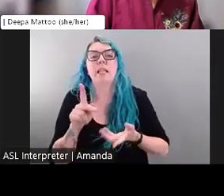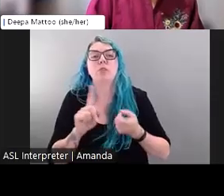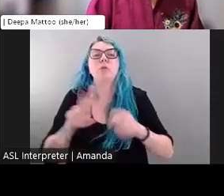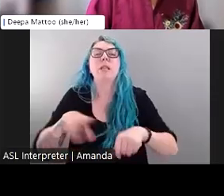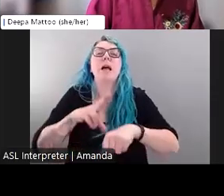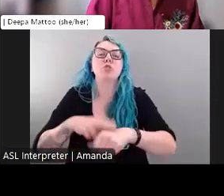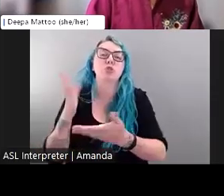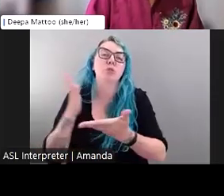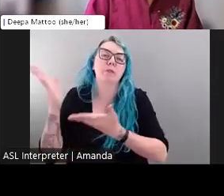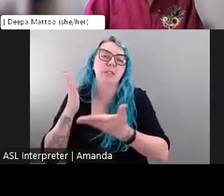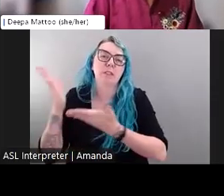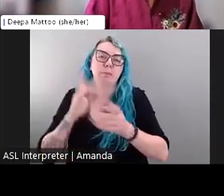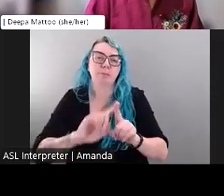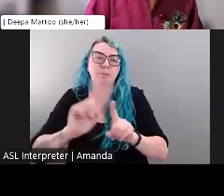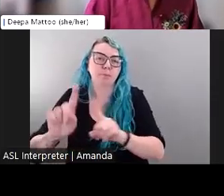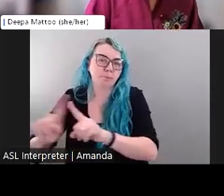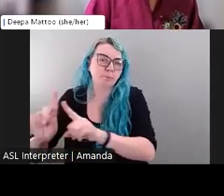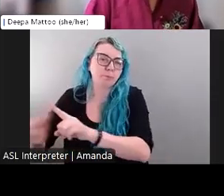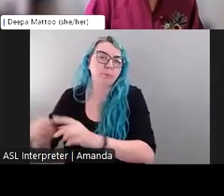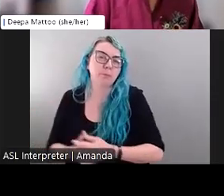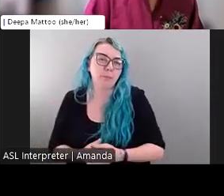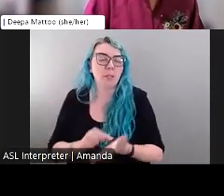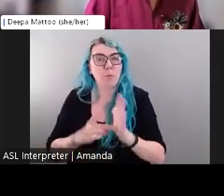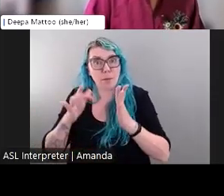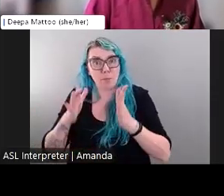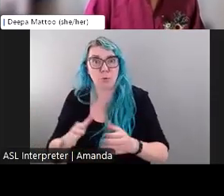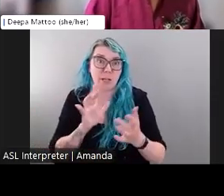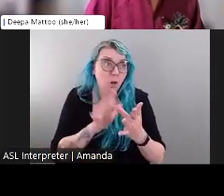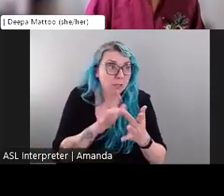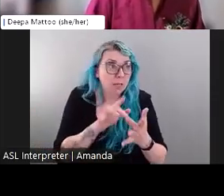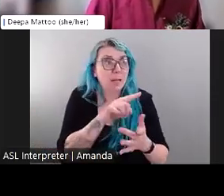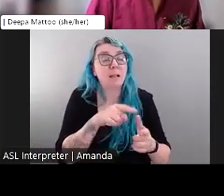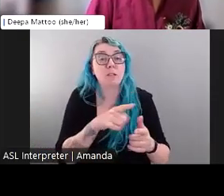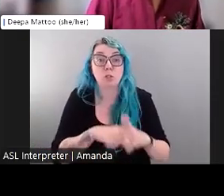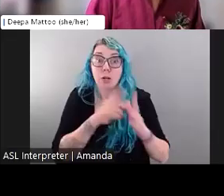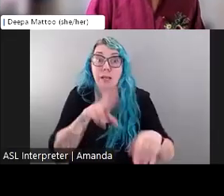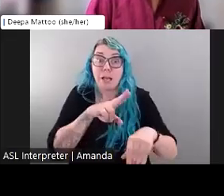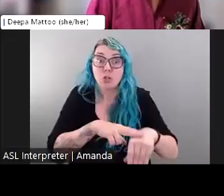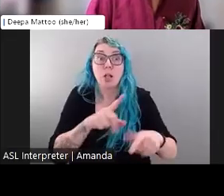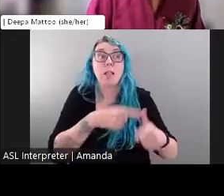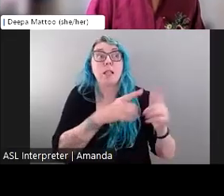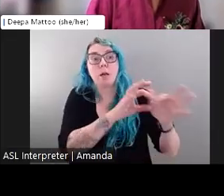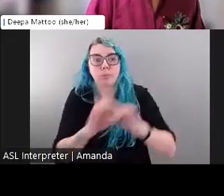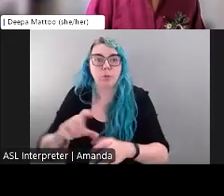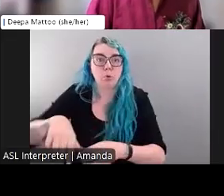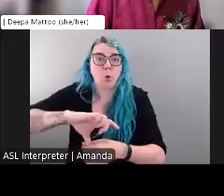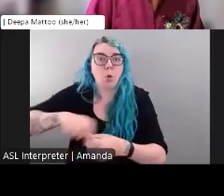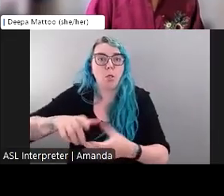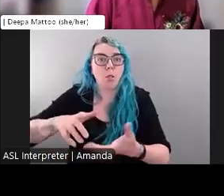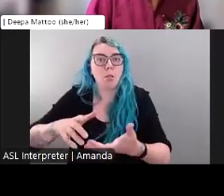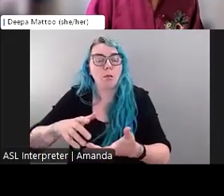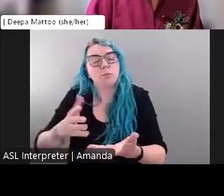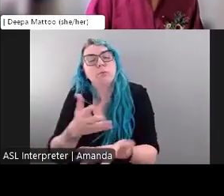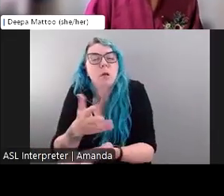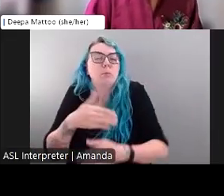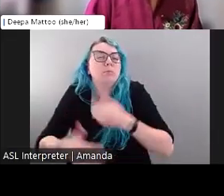starting point and conduit to various services, local services. One of the requests that we make to every audience that